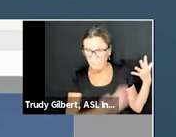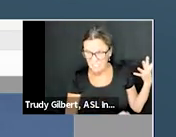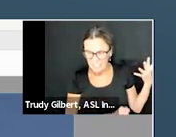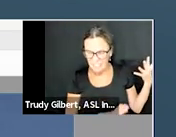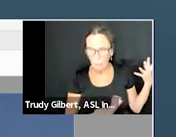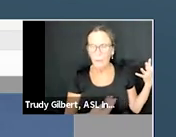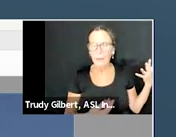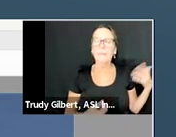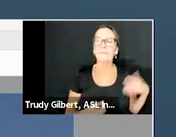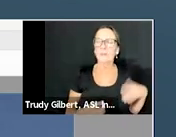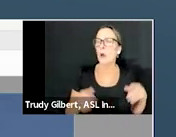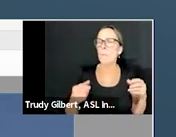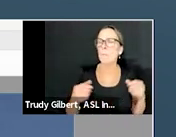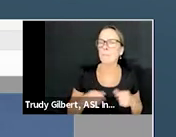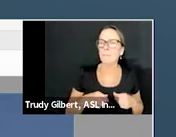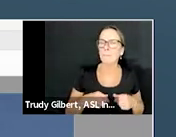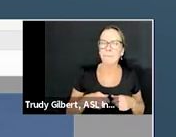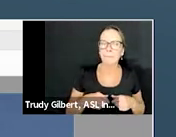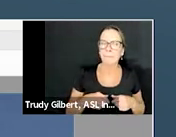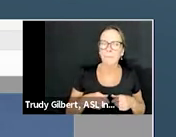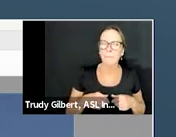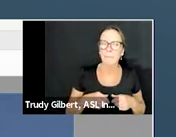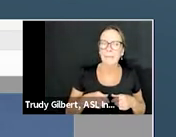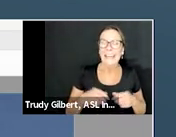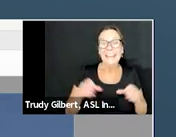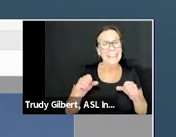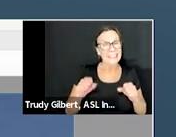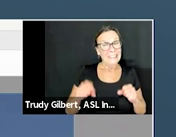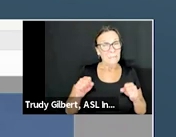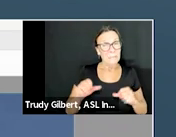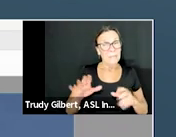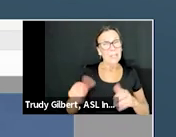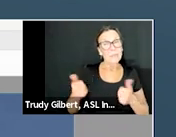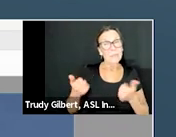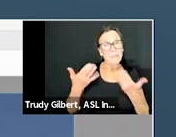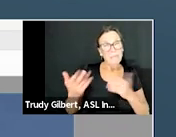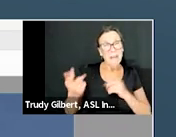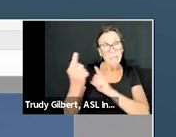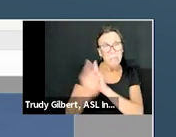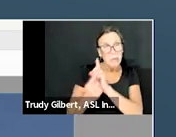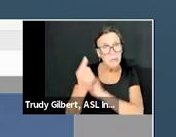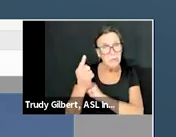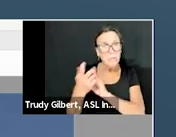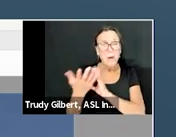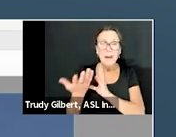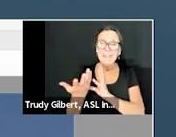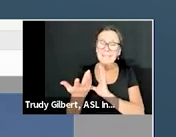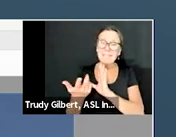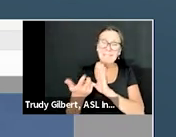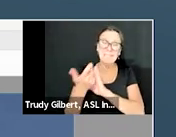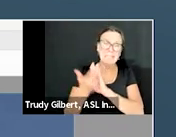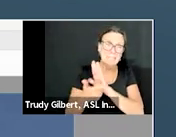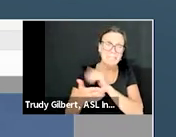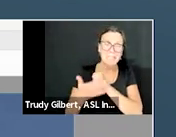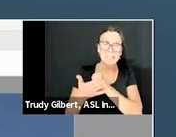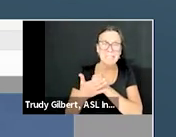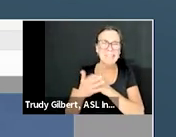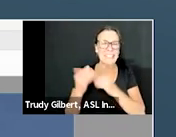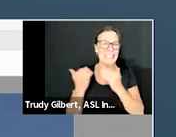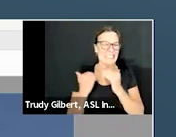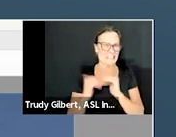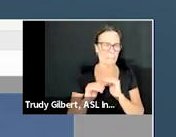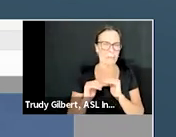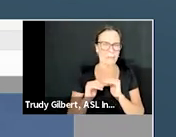ability to provide individual representation is somewhat limited. So every year we do go through a focus